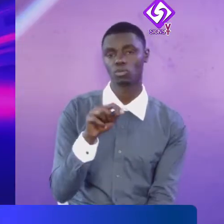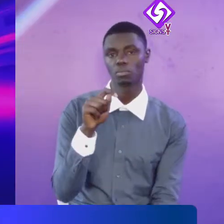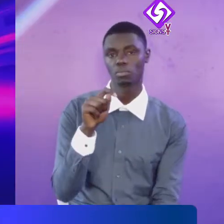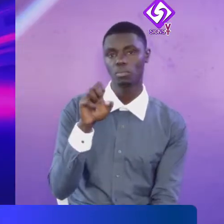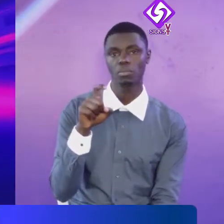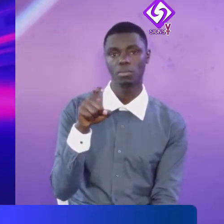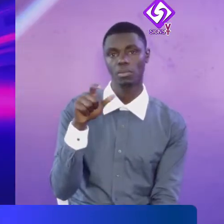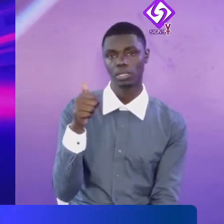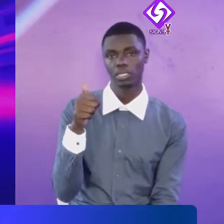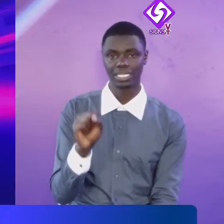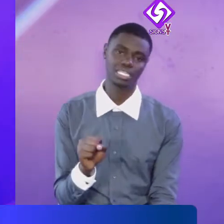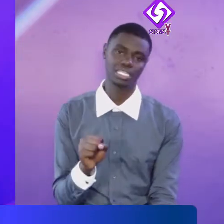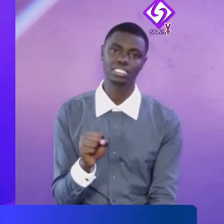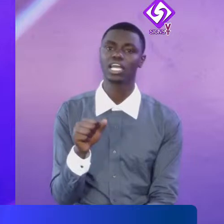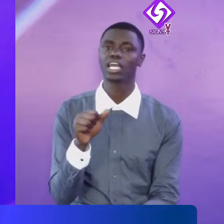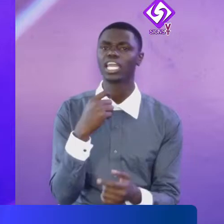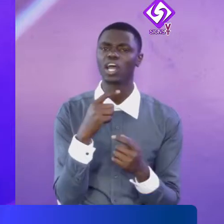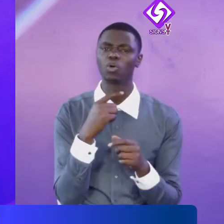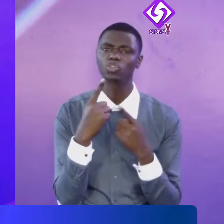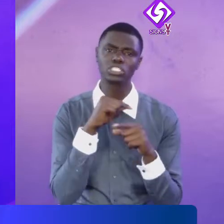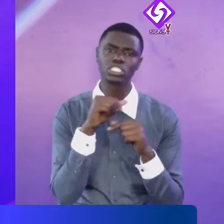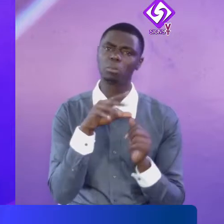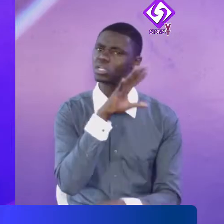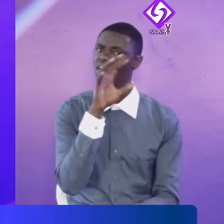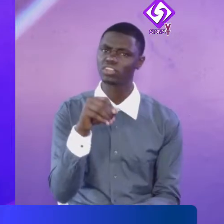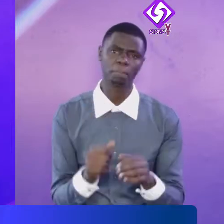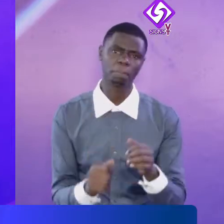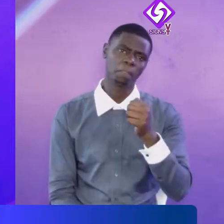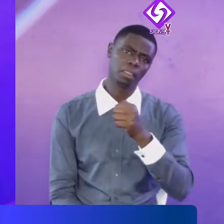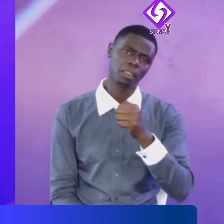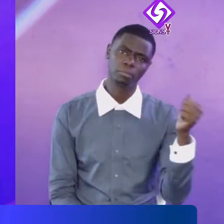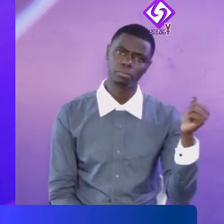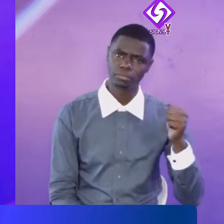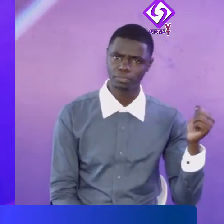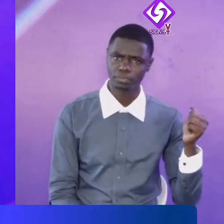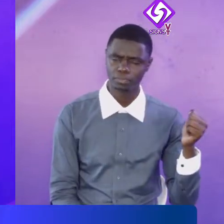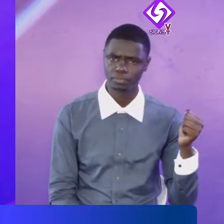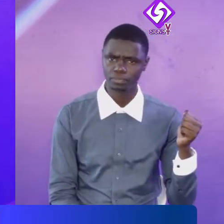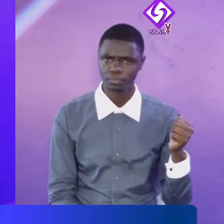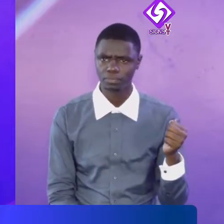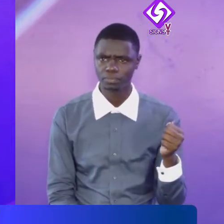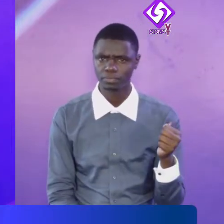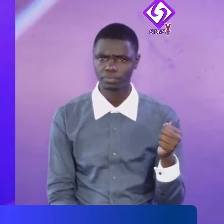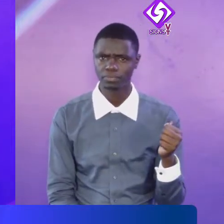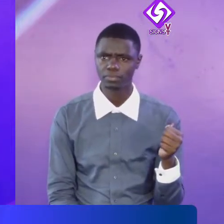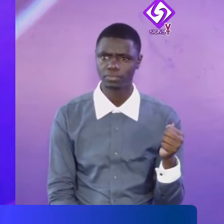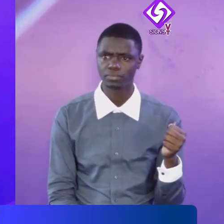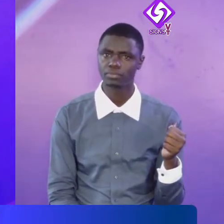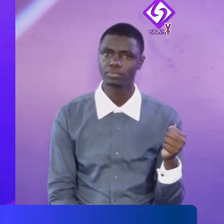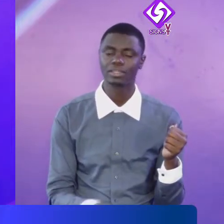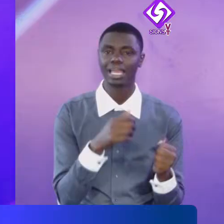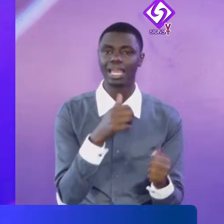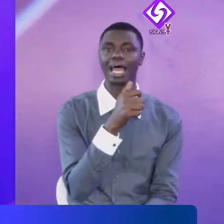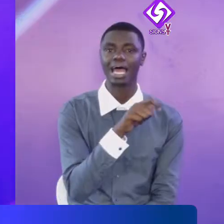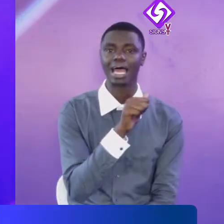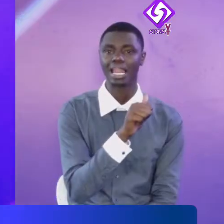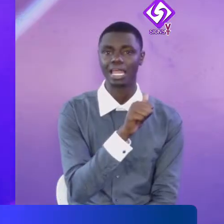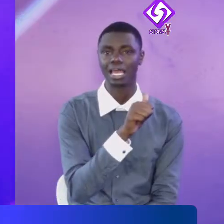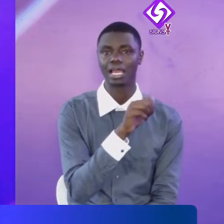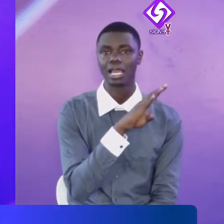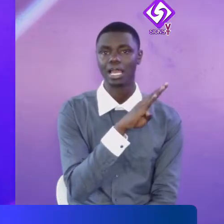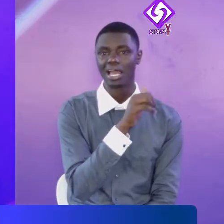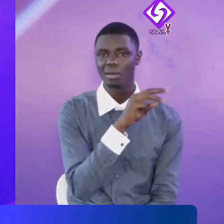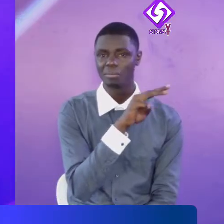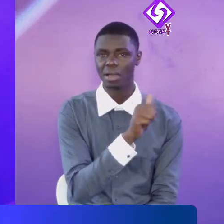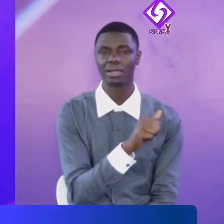W. Bush talks about Africans, isn't it? If you come to this side where Obama grew up, like a state like Alabama, those states are much